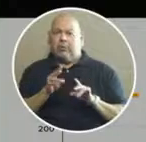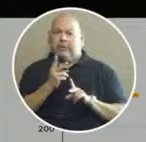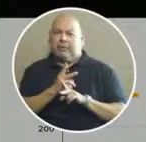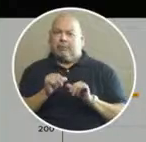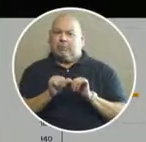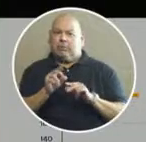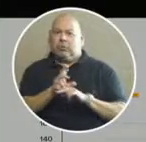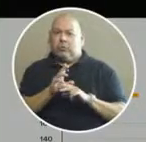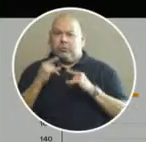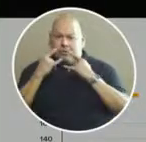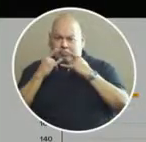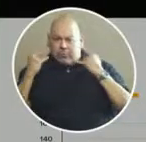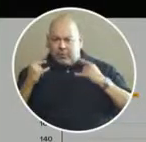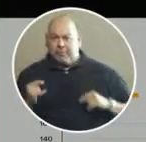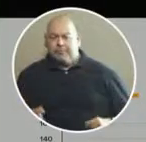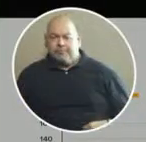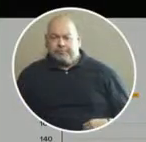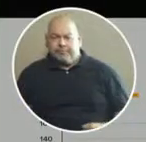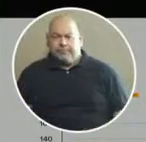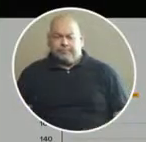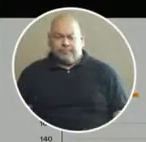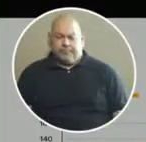Next slide, please.